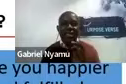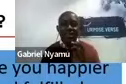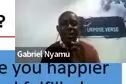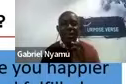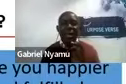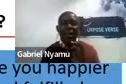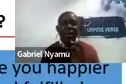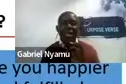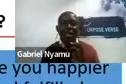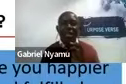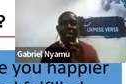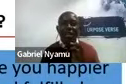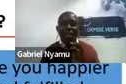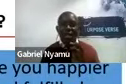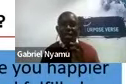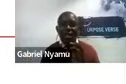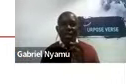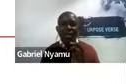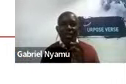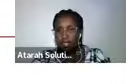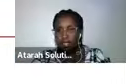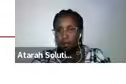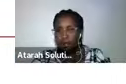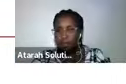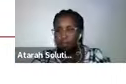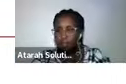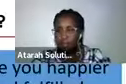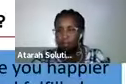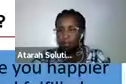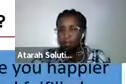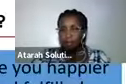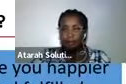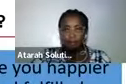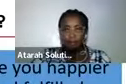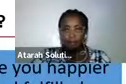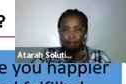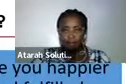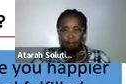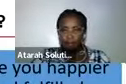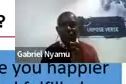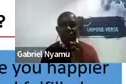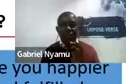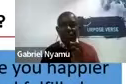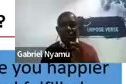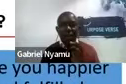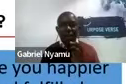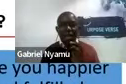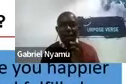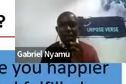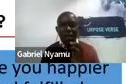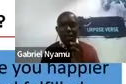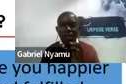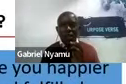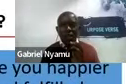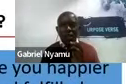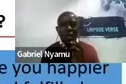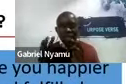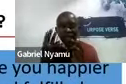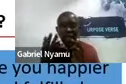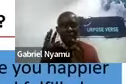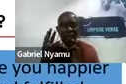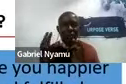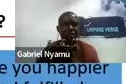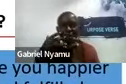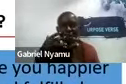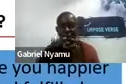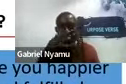question from him. Yeah, we can pick that in the Q&A. Oh, he says that, yes, that one. Okay. Okay, all right. Okay, fine. I don't know if there's a question or maybe just